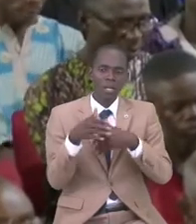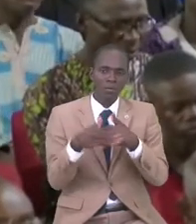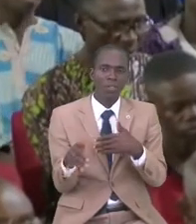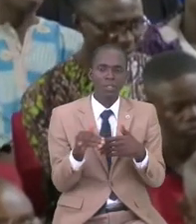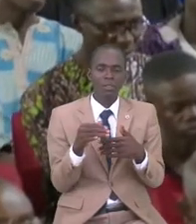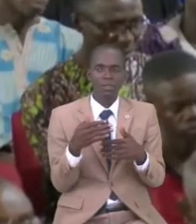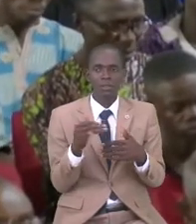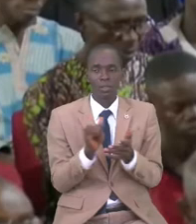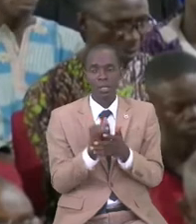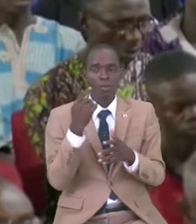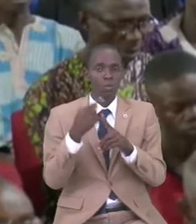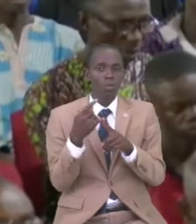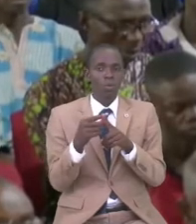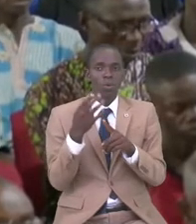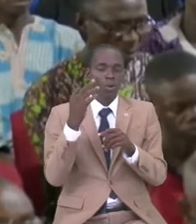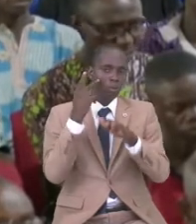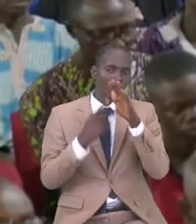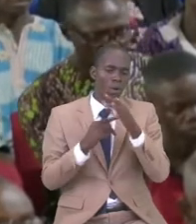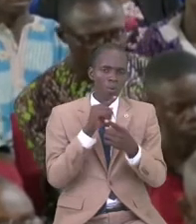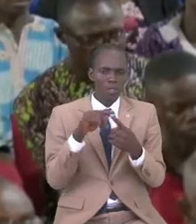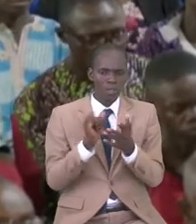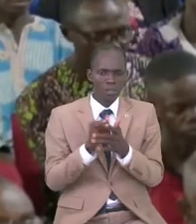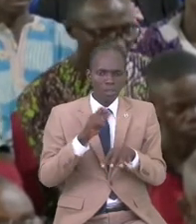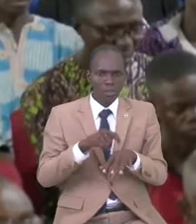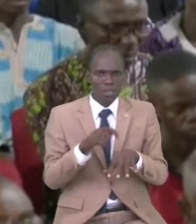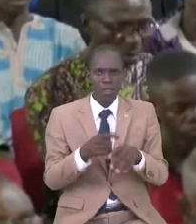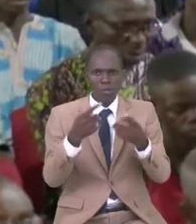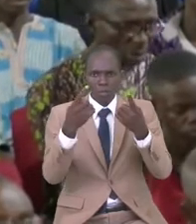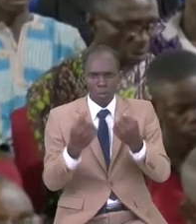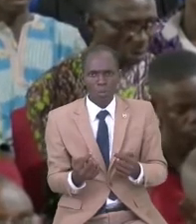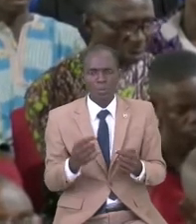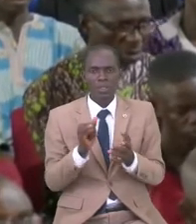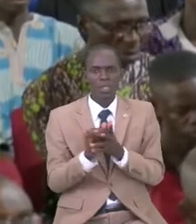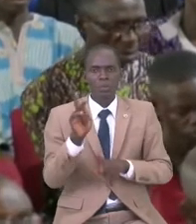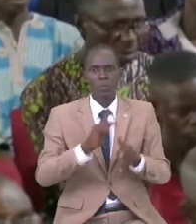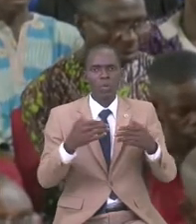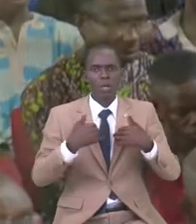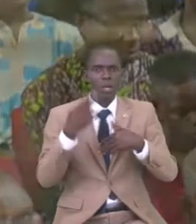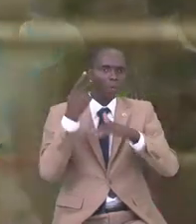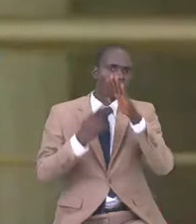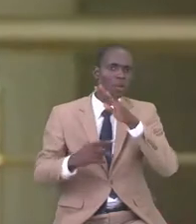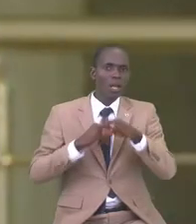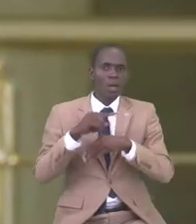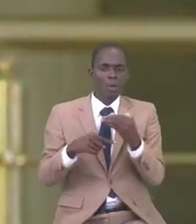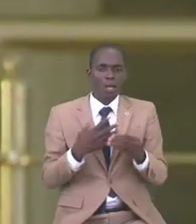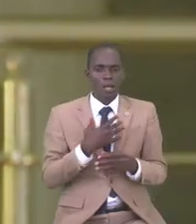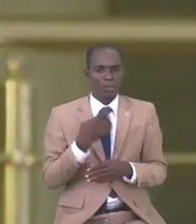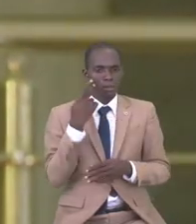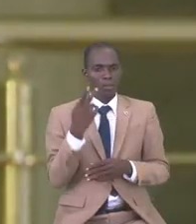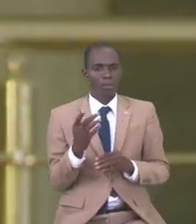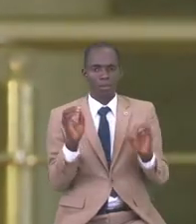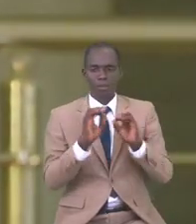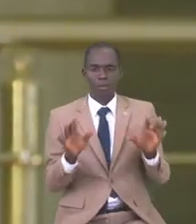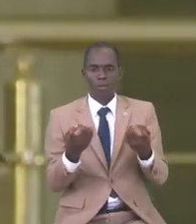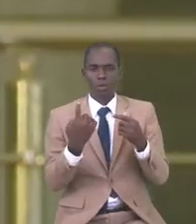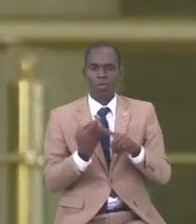of prophecy. And then the time comes that they have been prophesying about, and lo and behold, nothing comes out